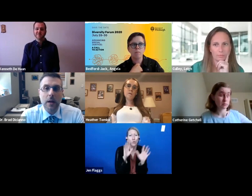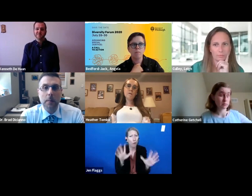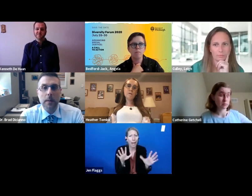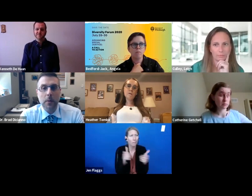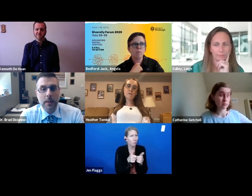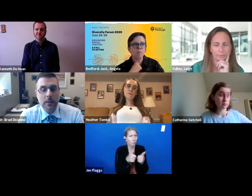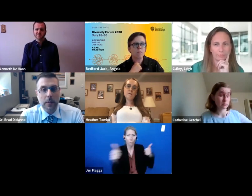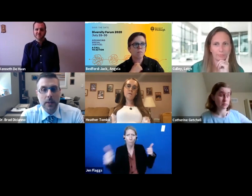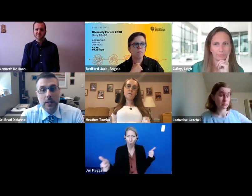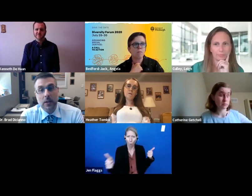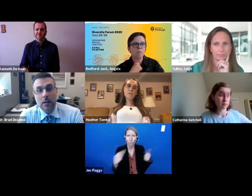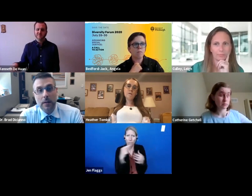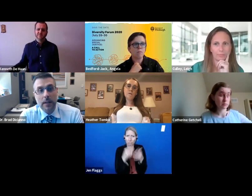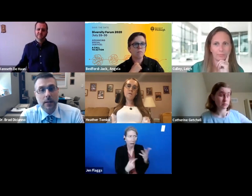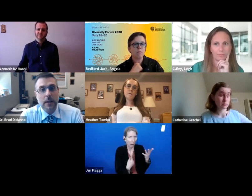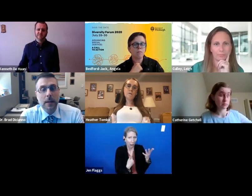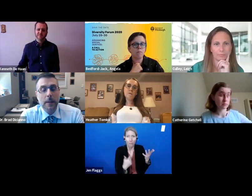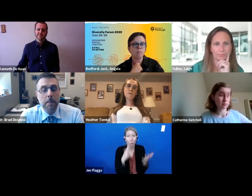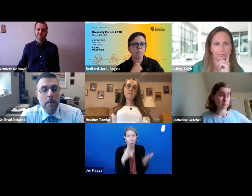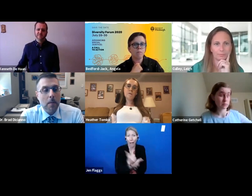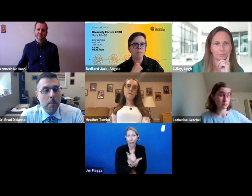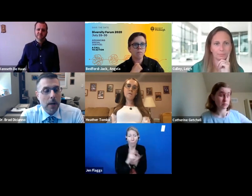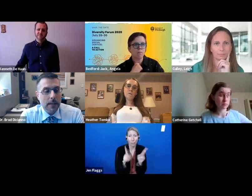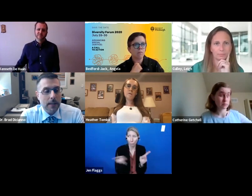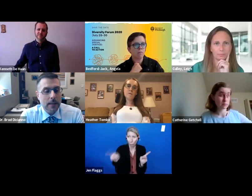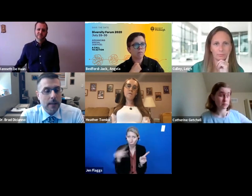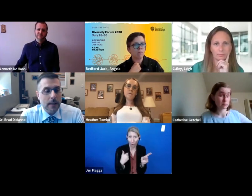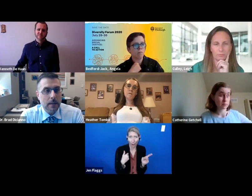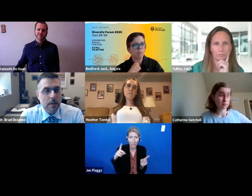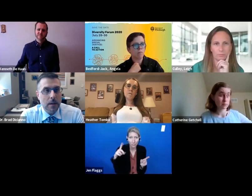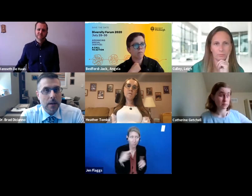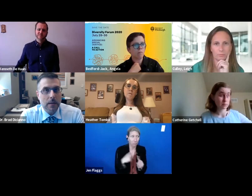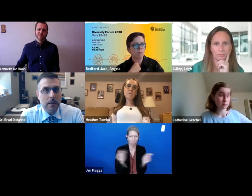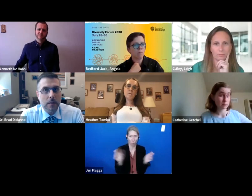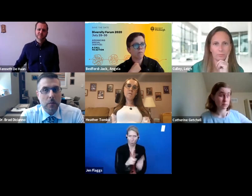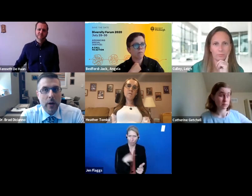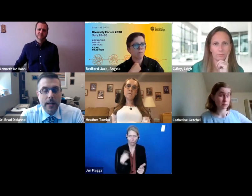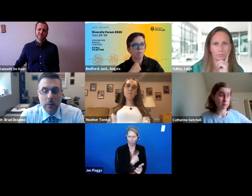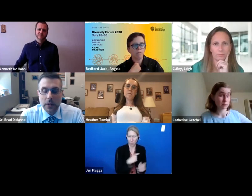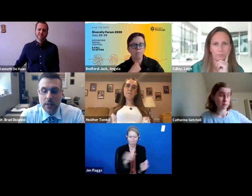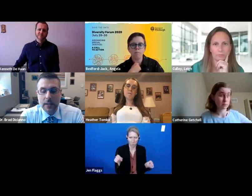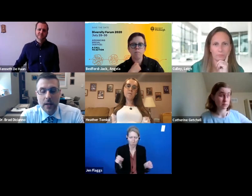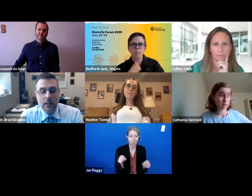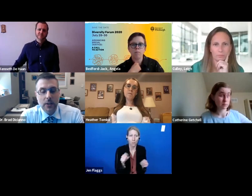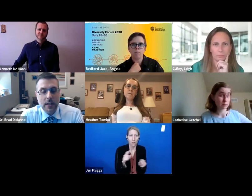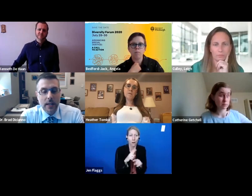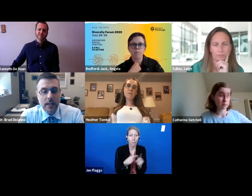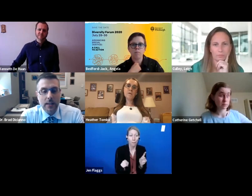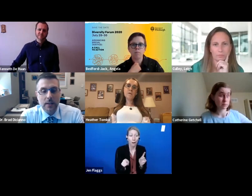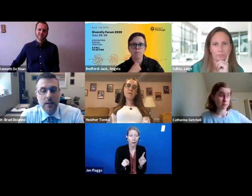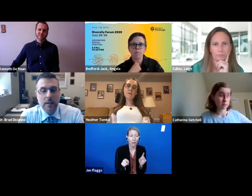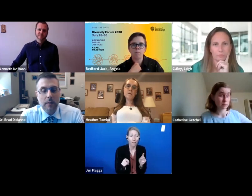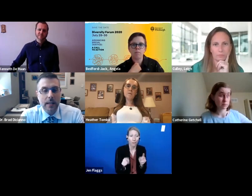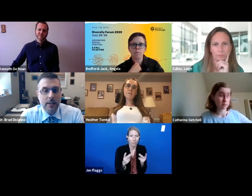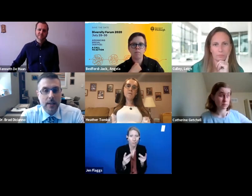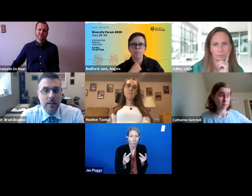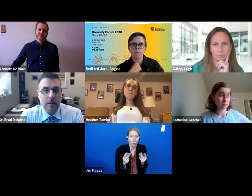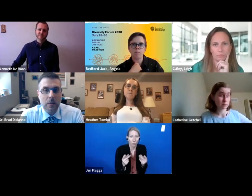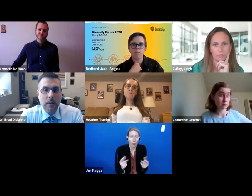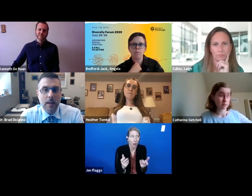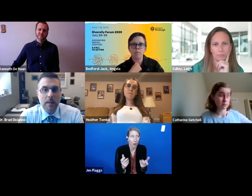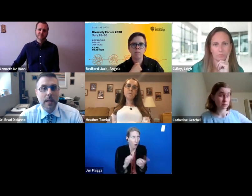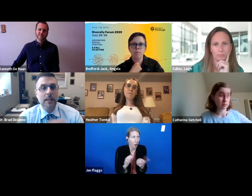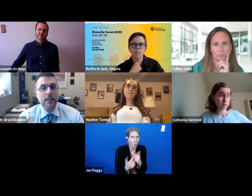that help people with disabilities and all of us. But the rate at which technology is